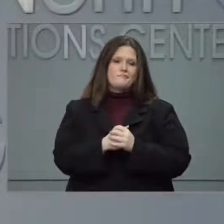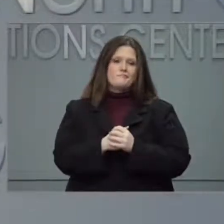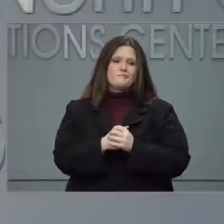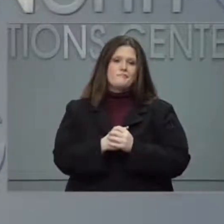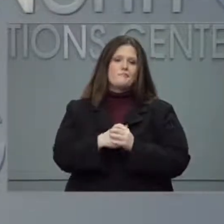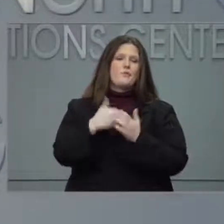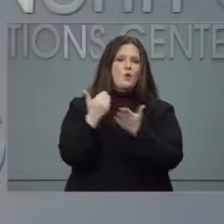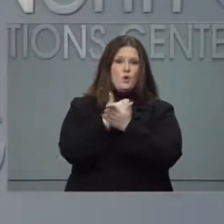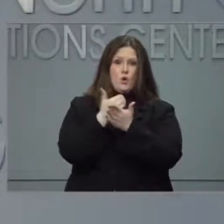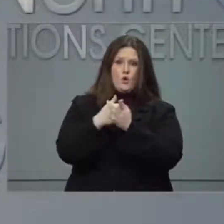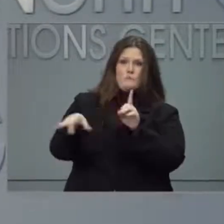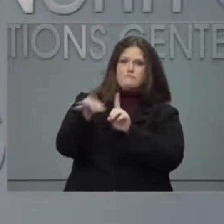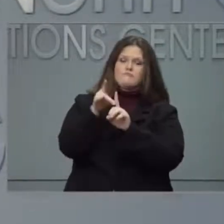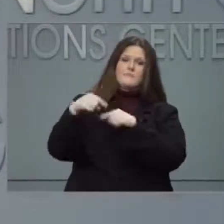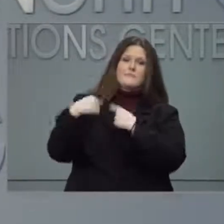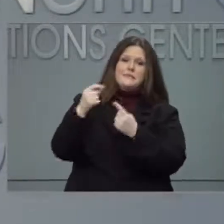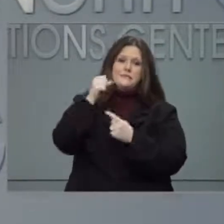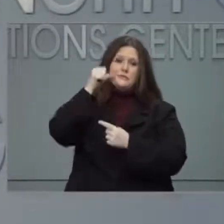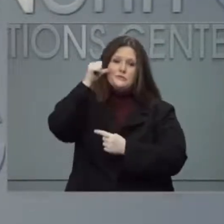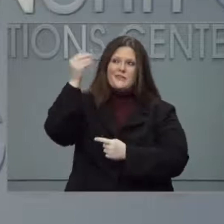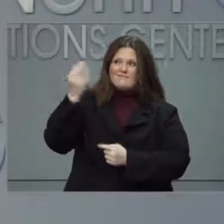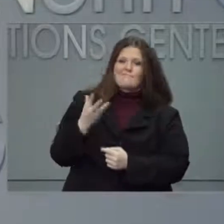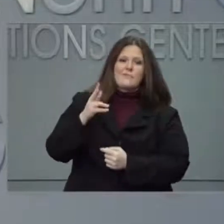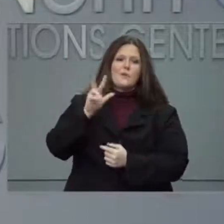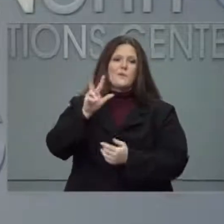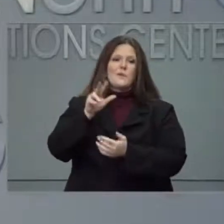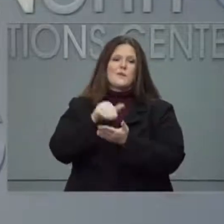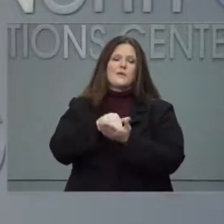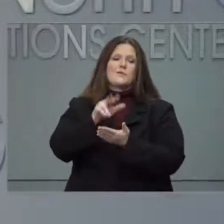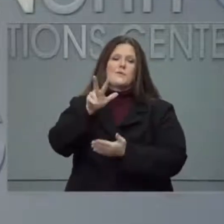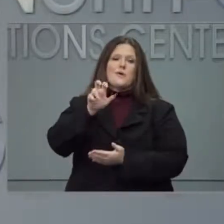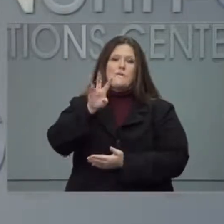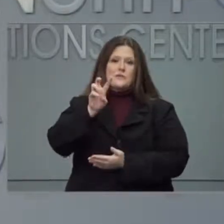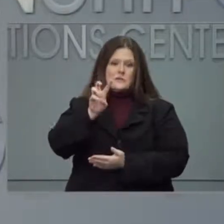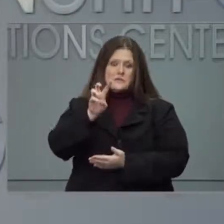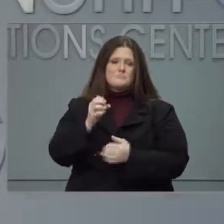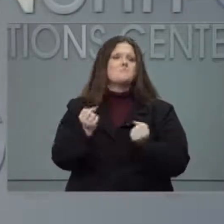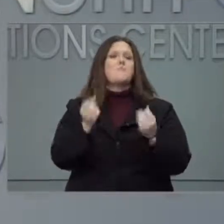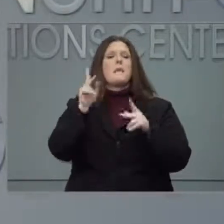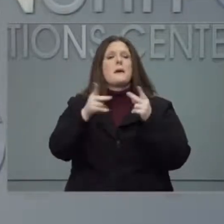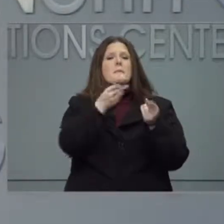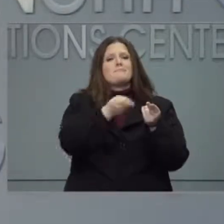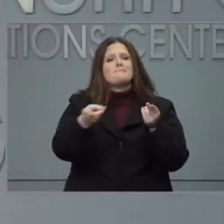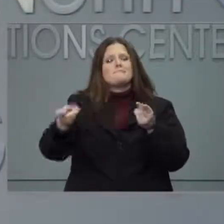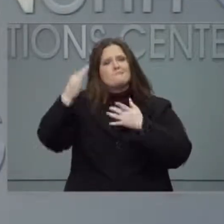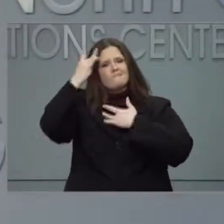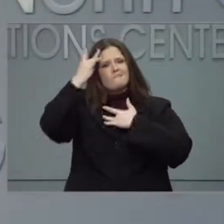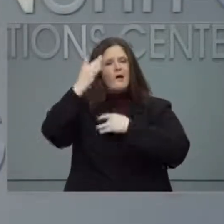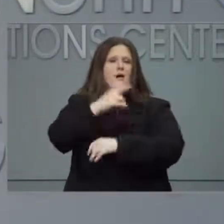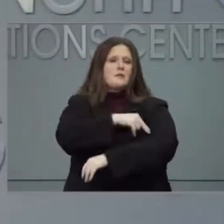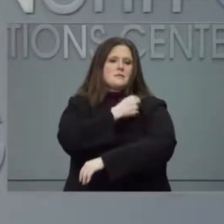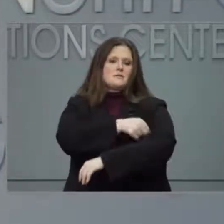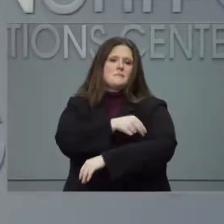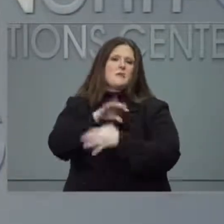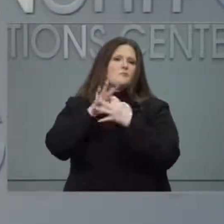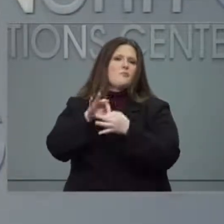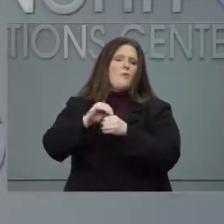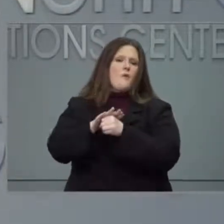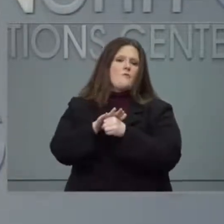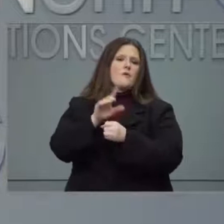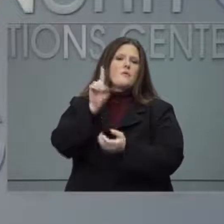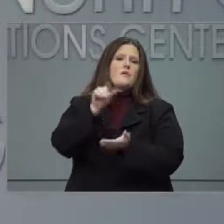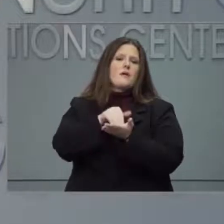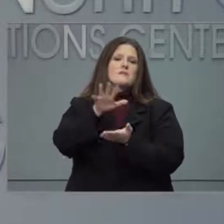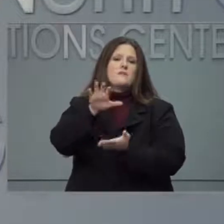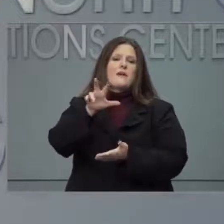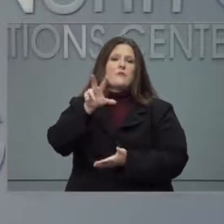3,346 cases reported since yesterday, 1,530 people in the hospital, and sadly, 11,074